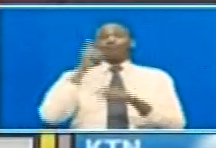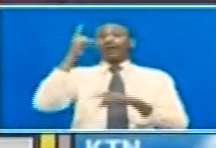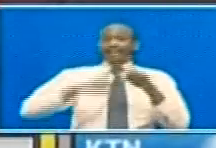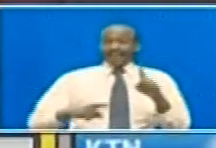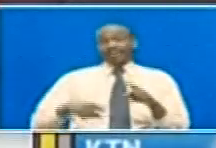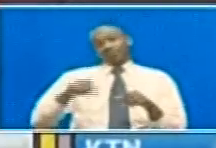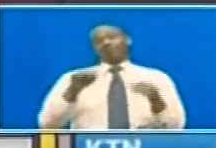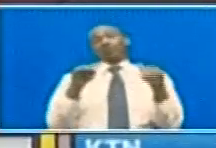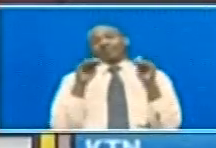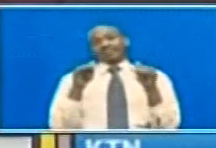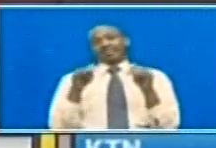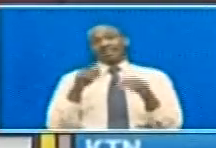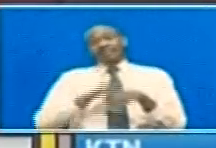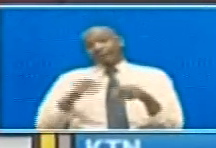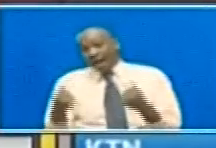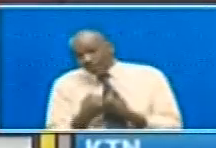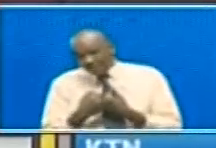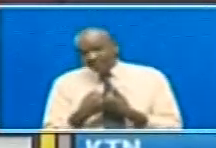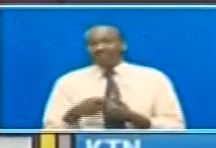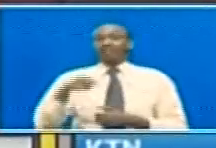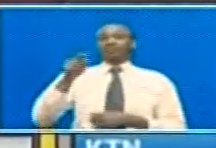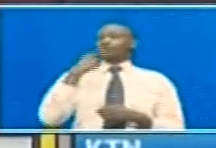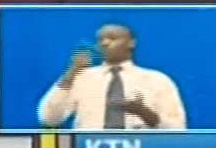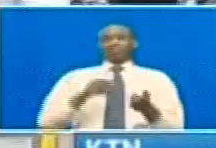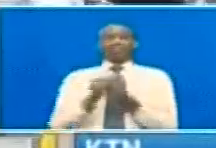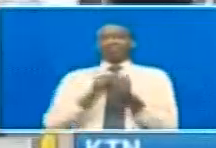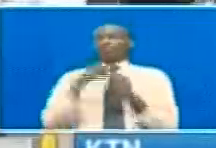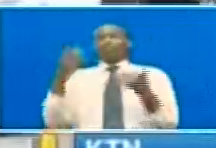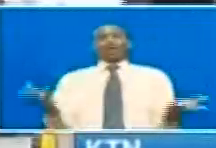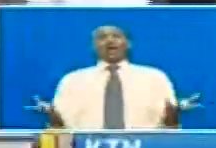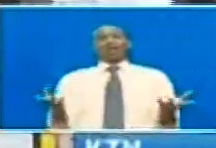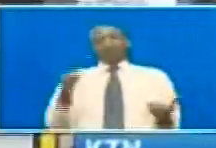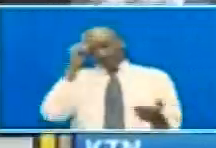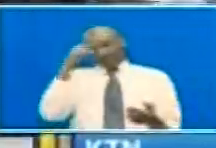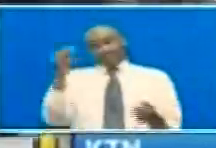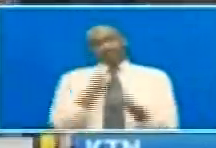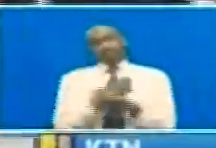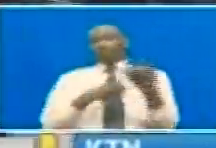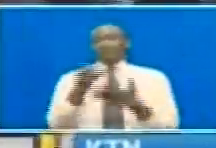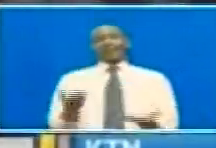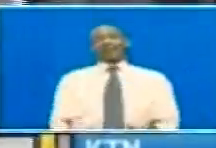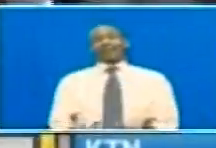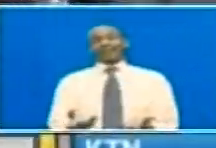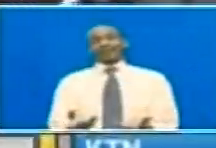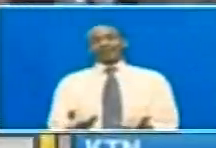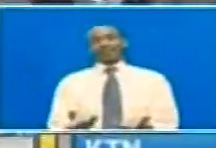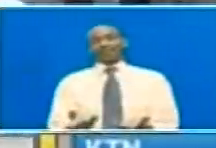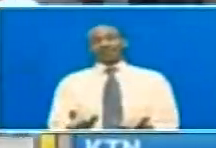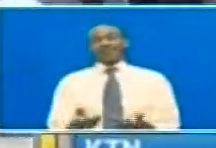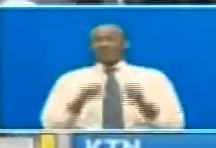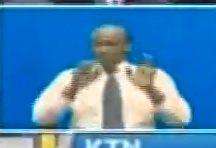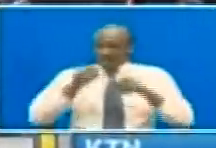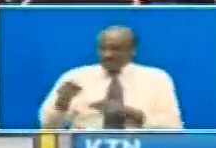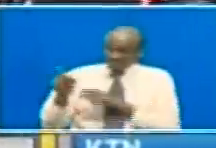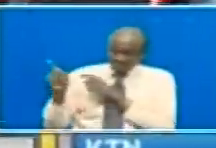waiting, they are stuck with produce that they do not know where to take to. These farmers